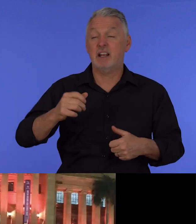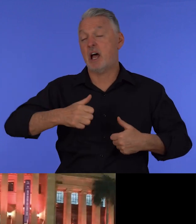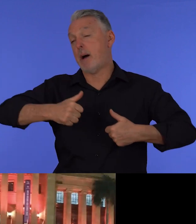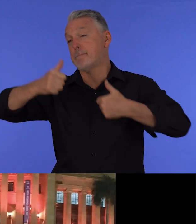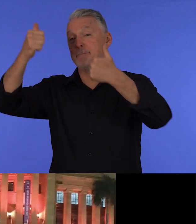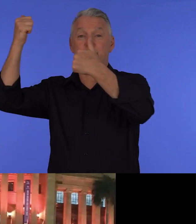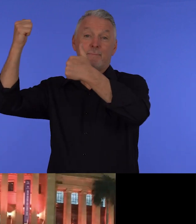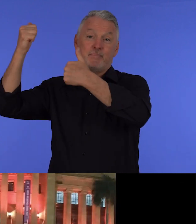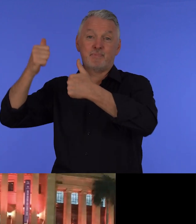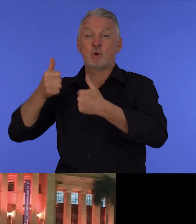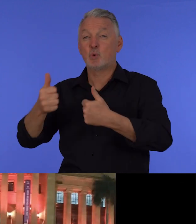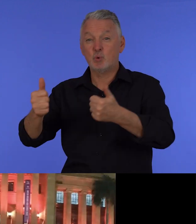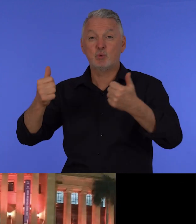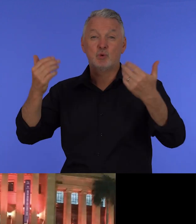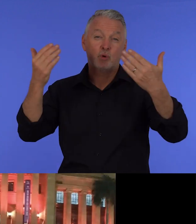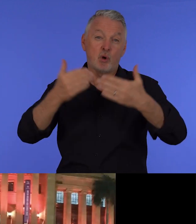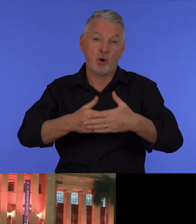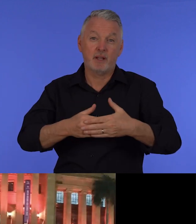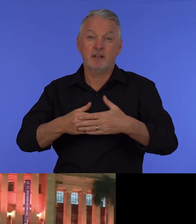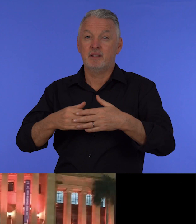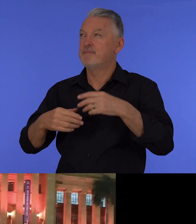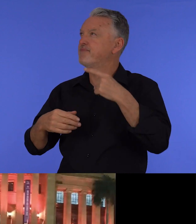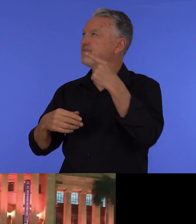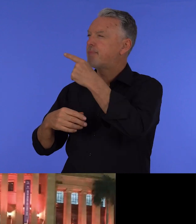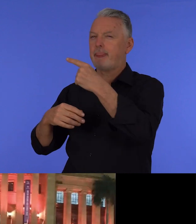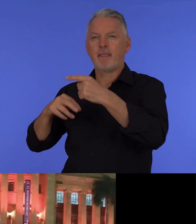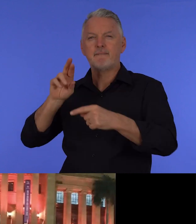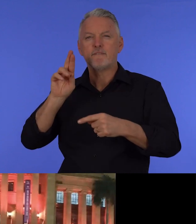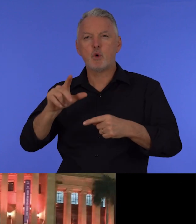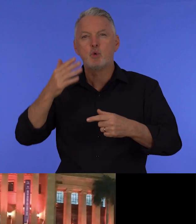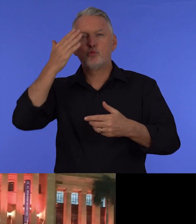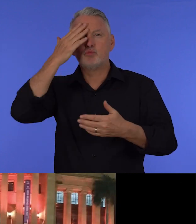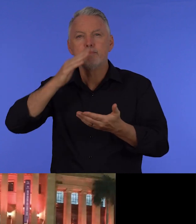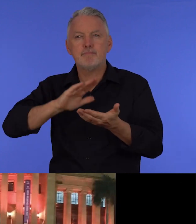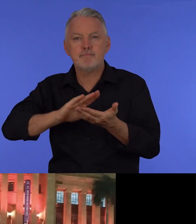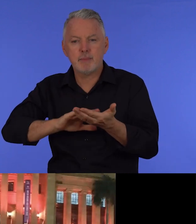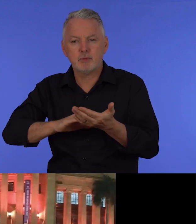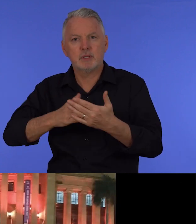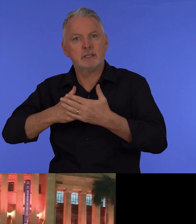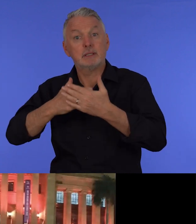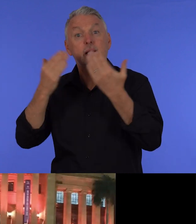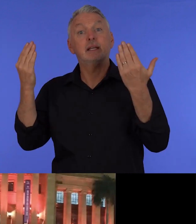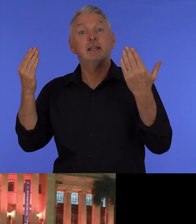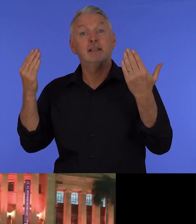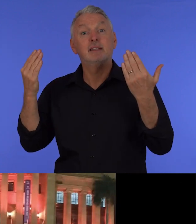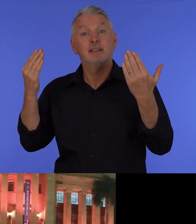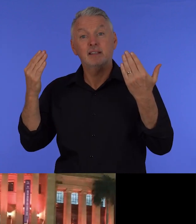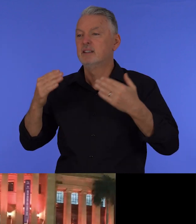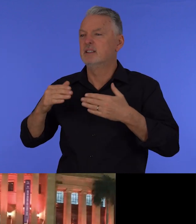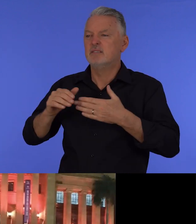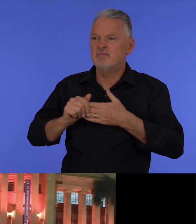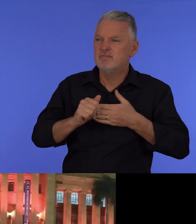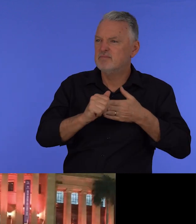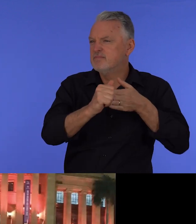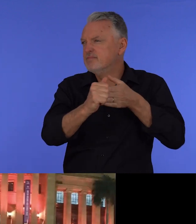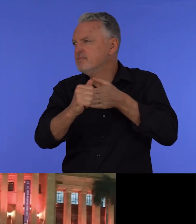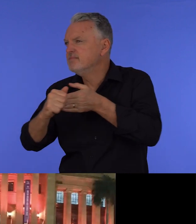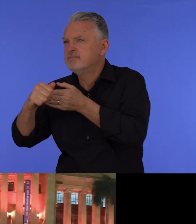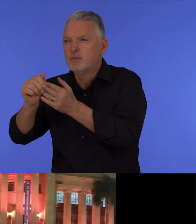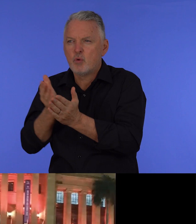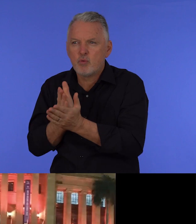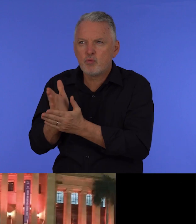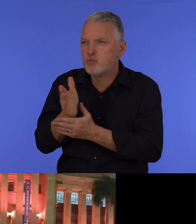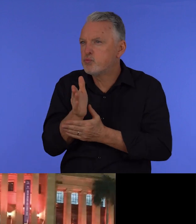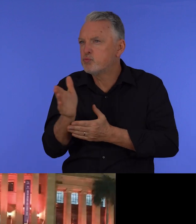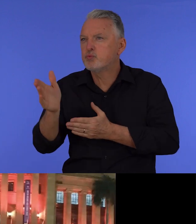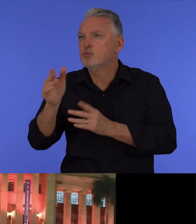but again, rose to the occasion, had a great night. It was they went for Remembrance Day, so they went